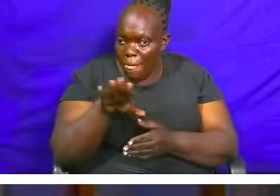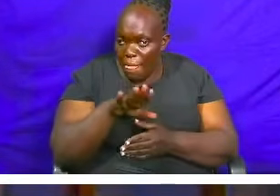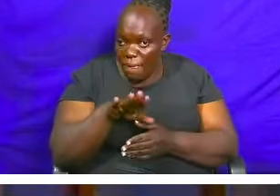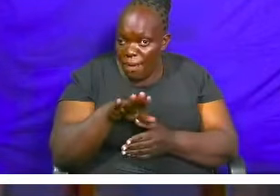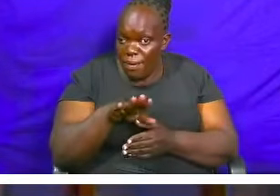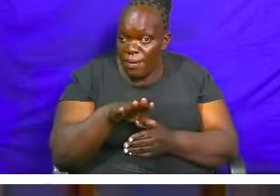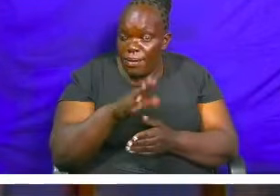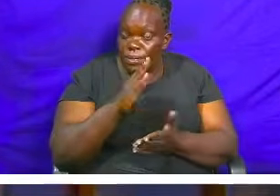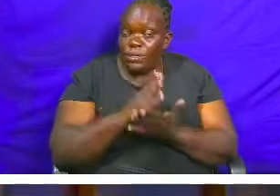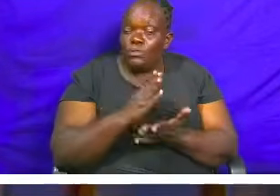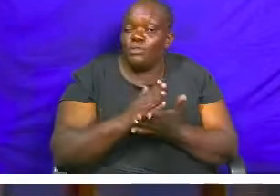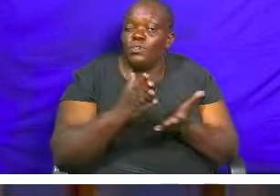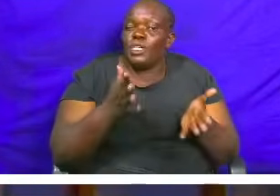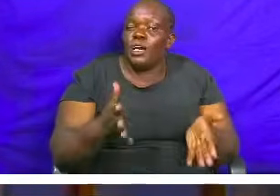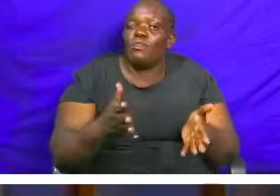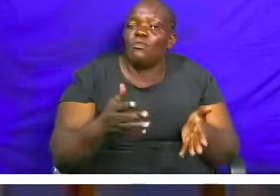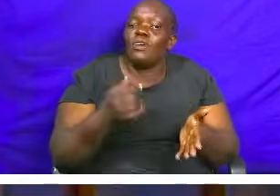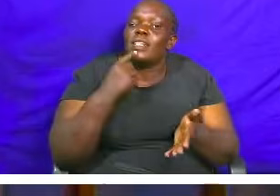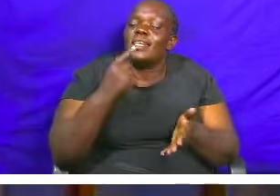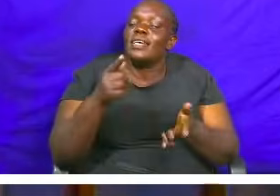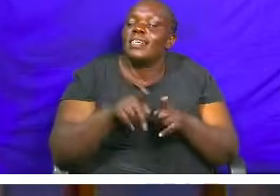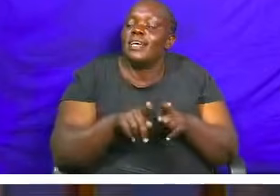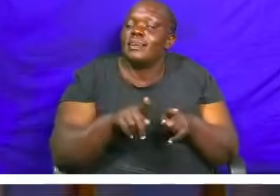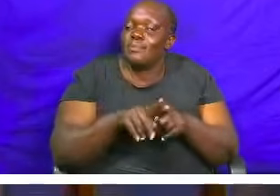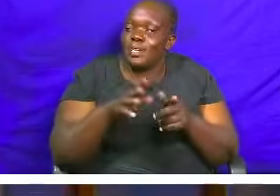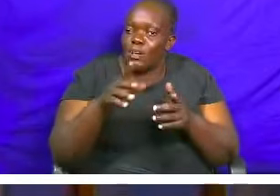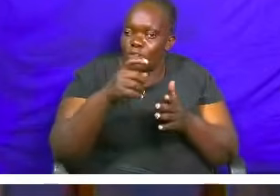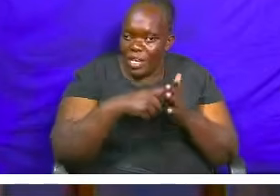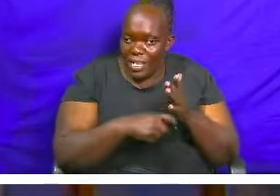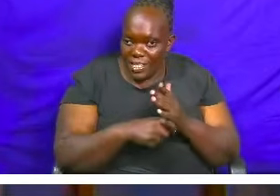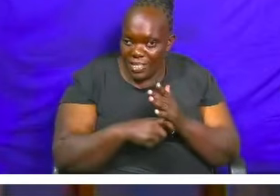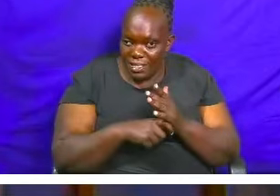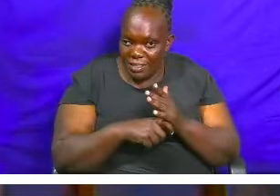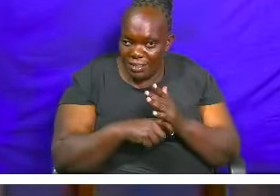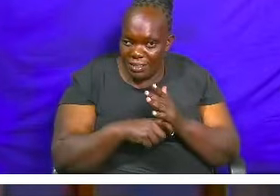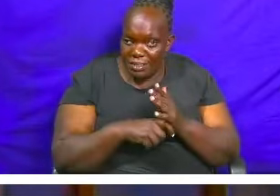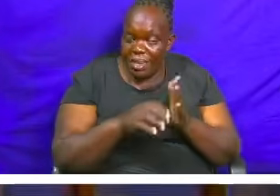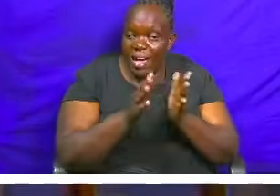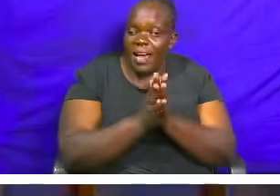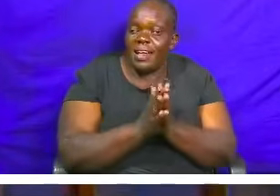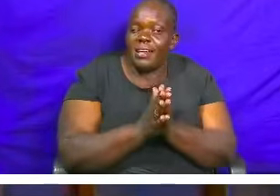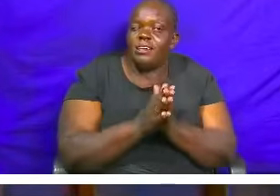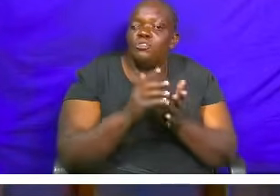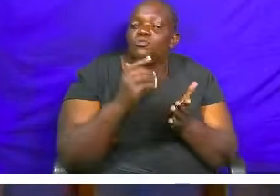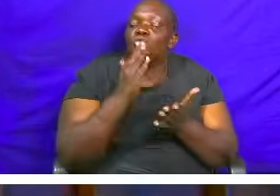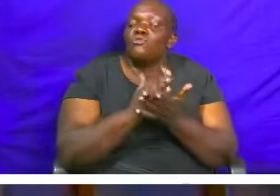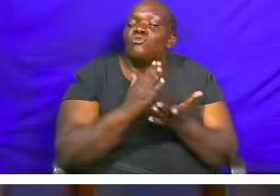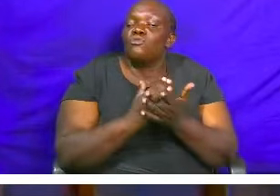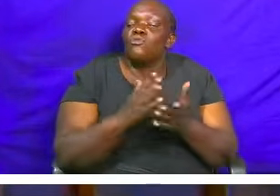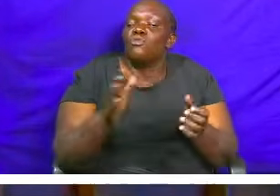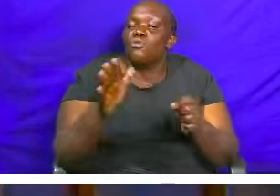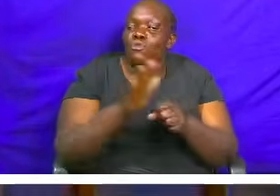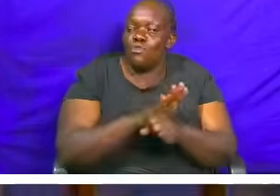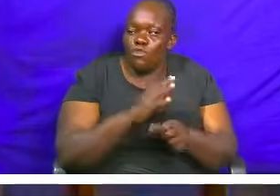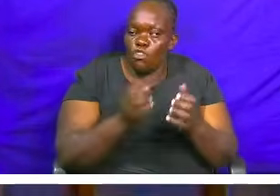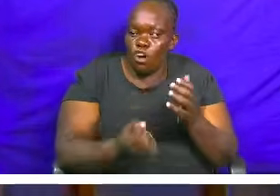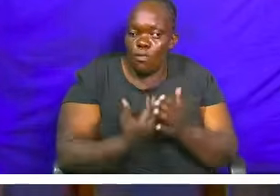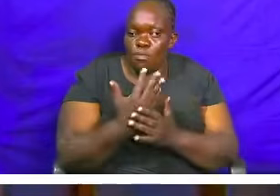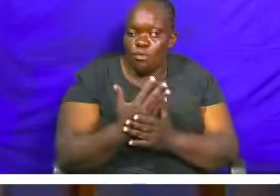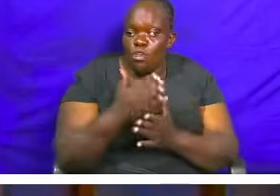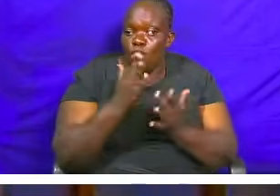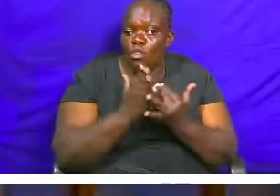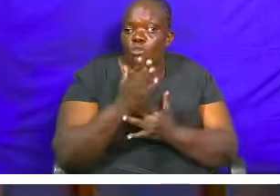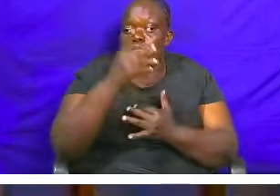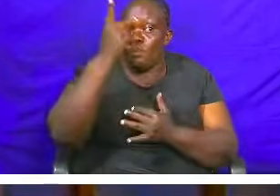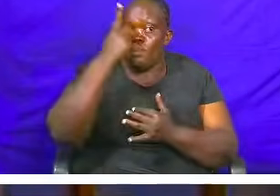Yeah, but of course, as we say, taxes are policy matters. And they are formulated through policy